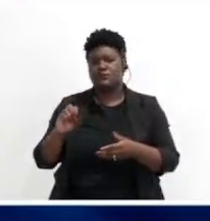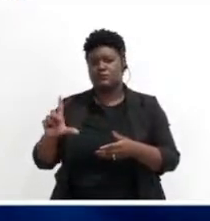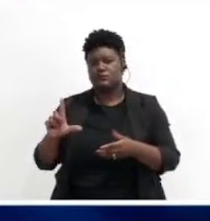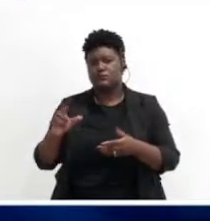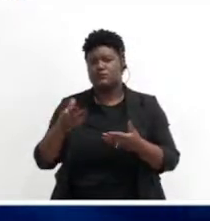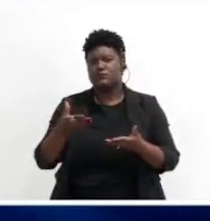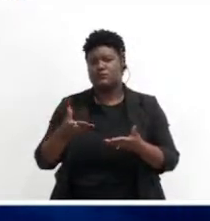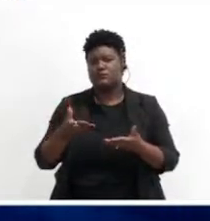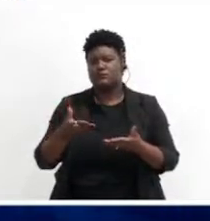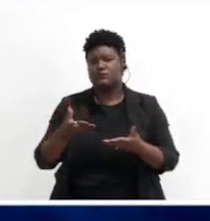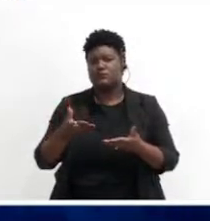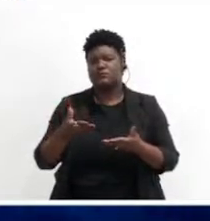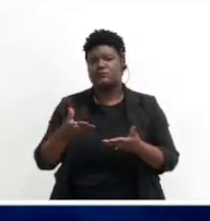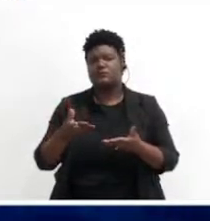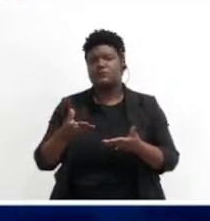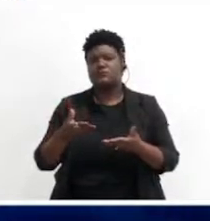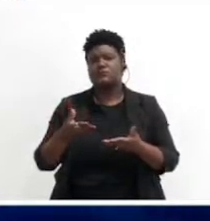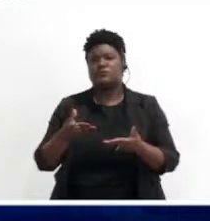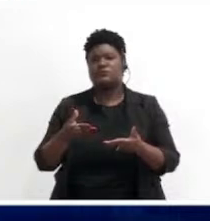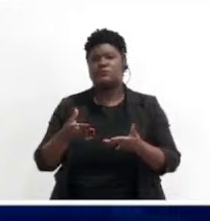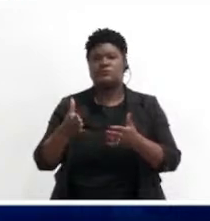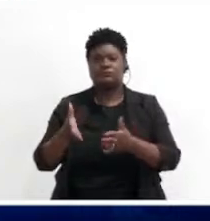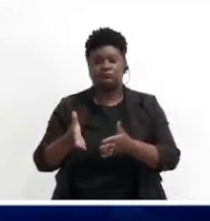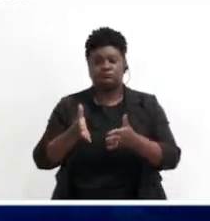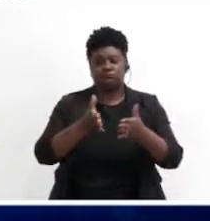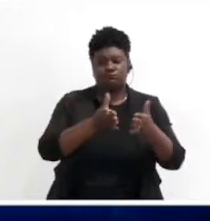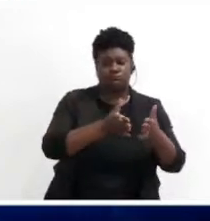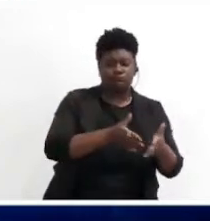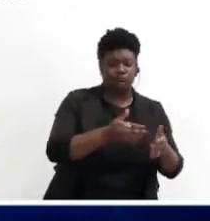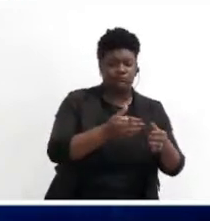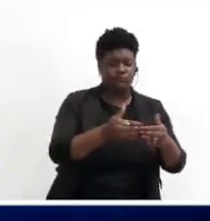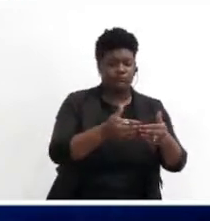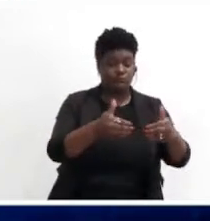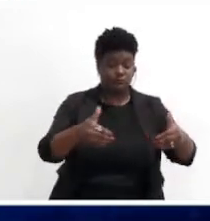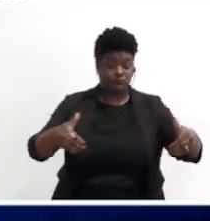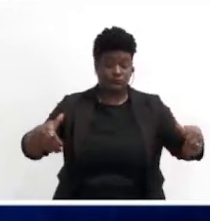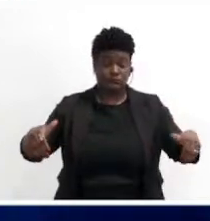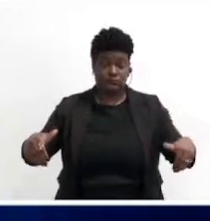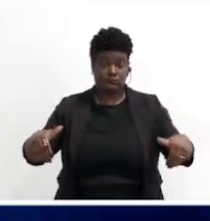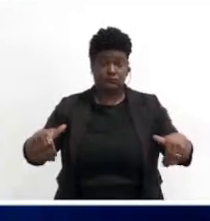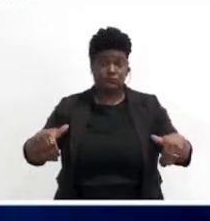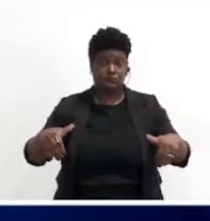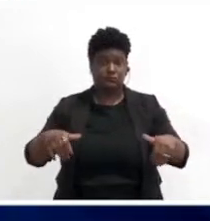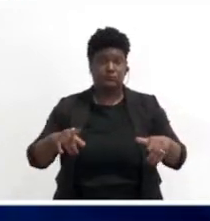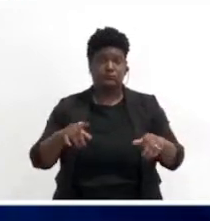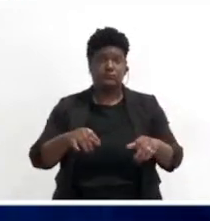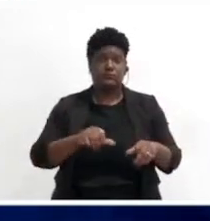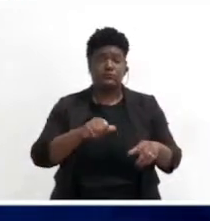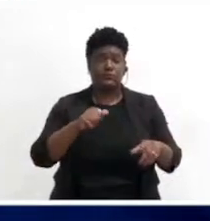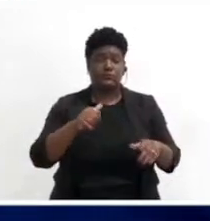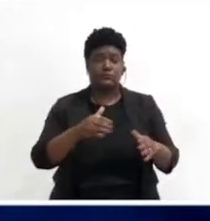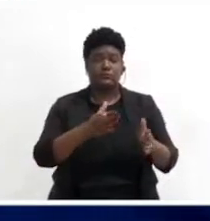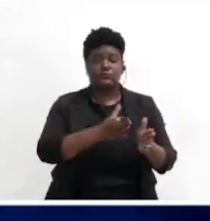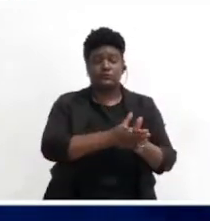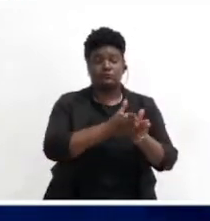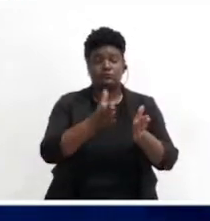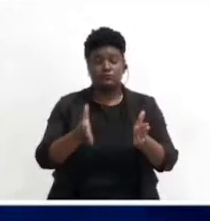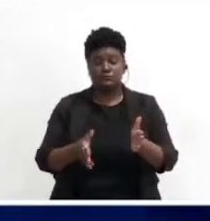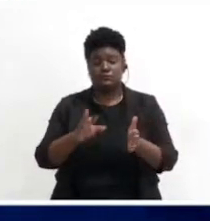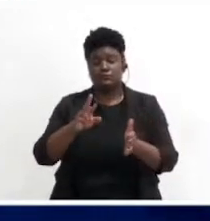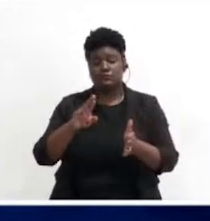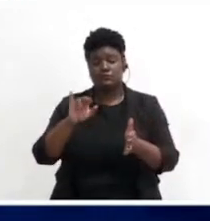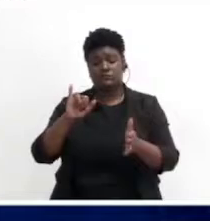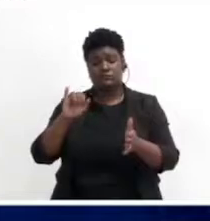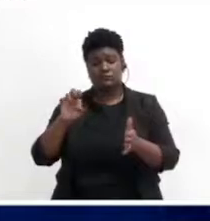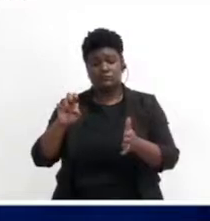etc. And then you would do your TSV etch and fill the TSV with a conductor so that